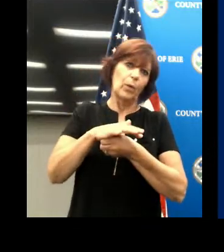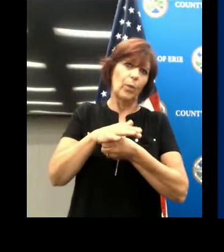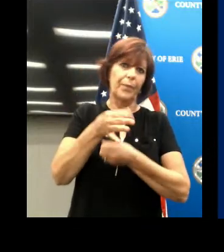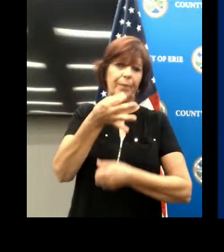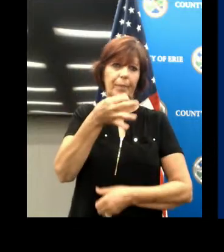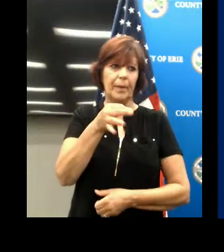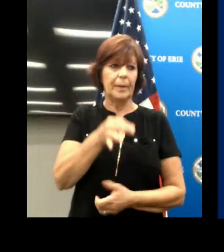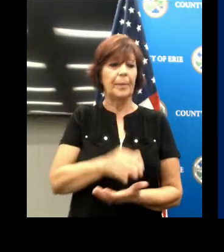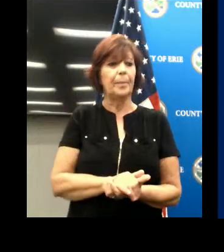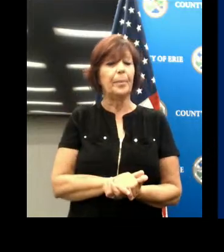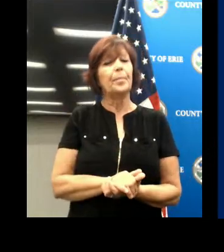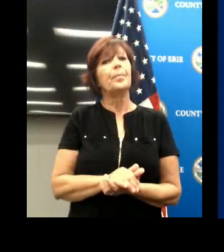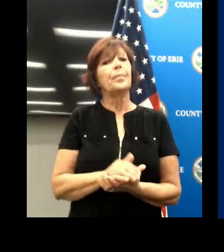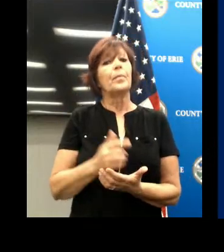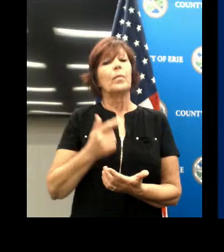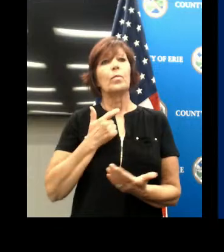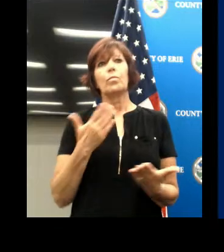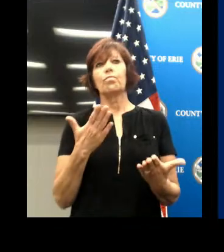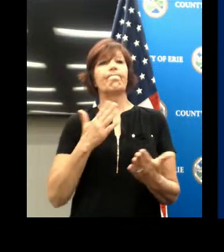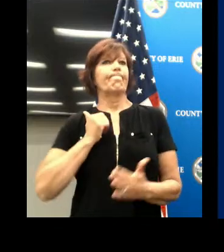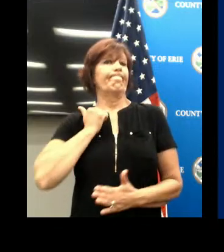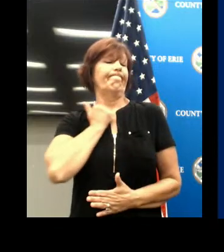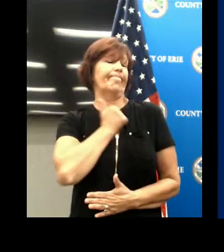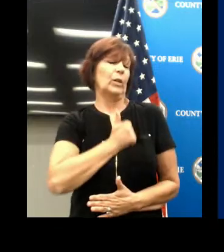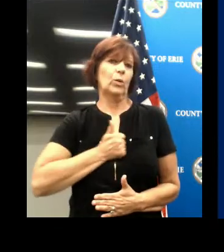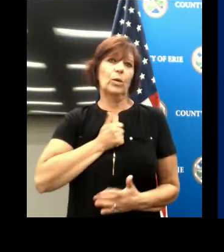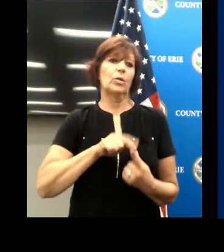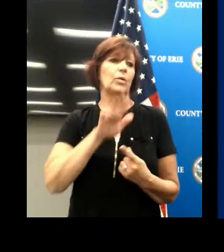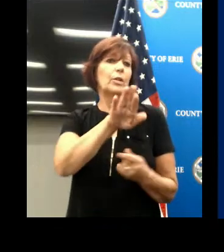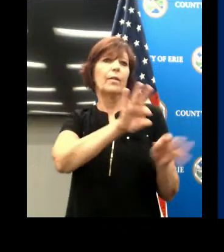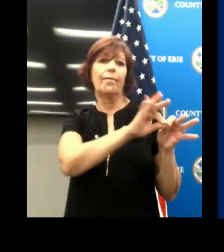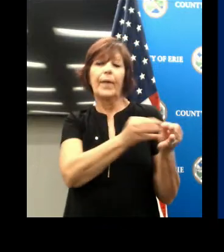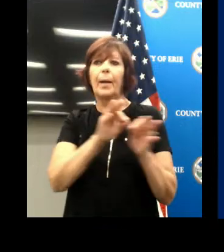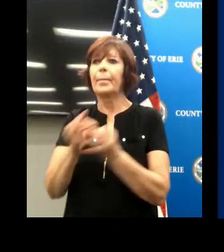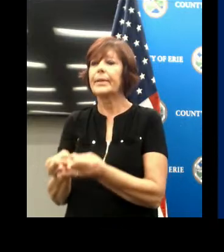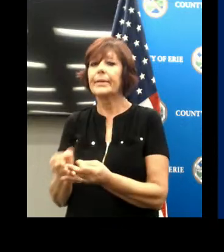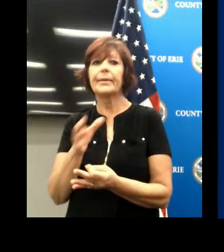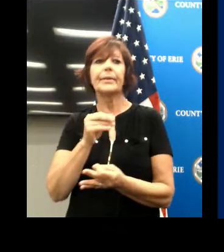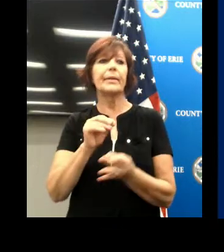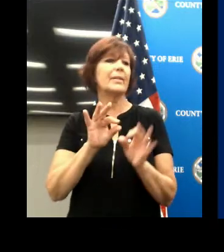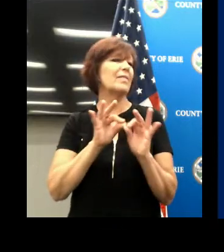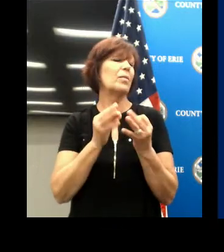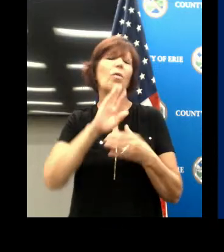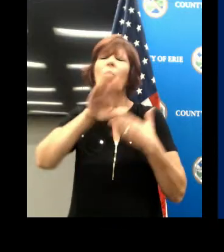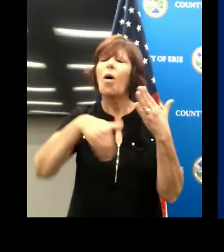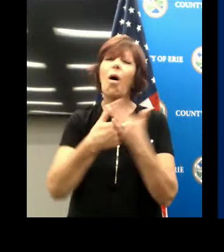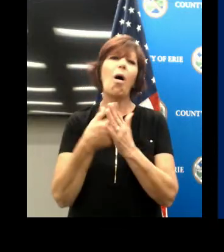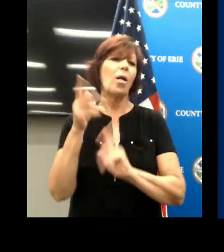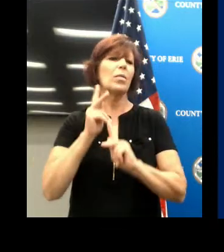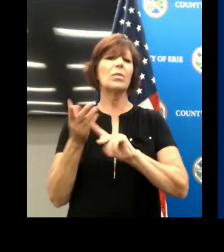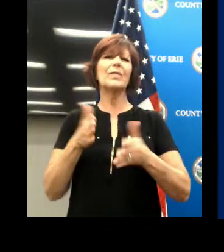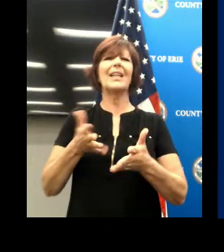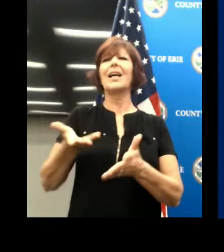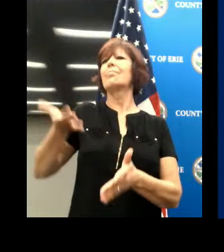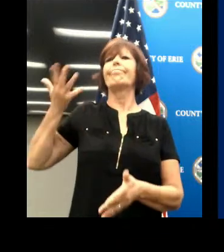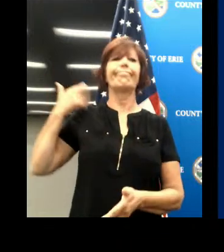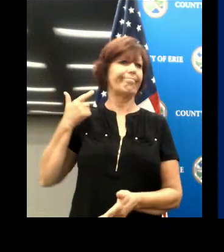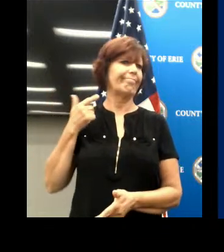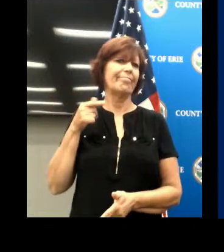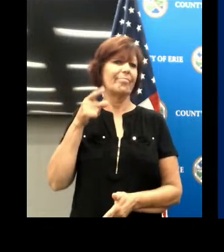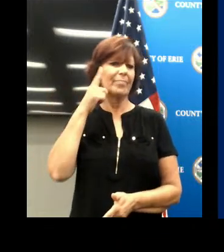COVID-19, and we certainly offer our deepest condolences to their families as well as the families of all the individuals who've died as a